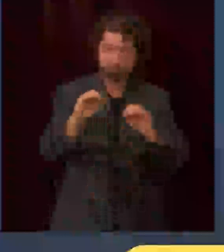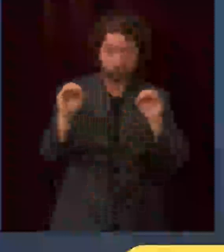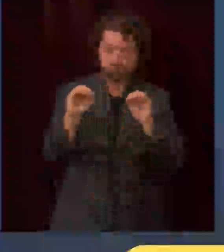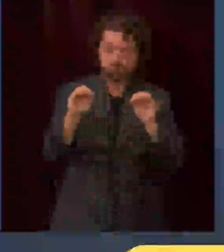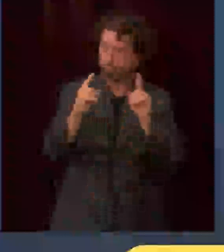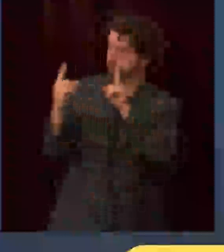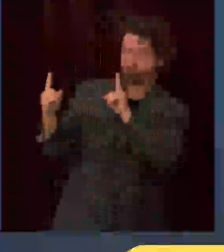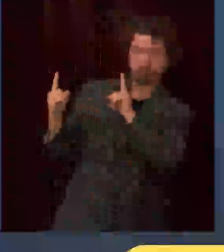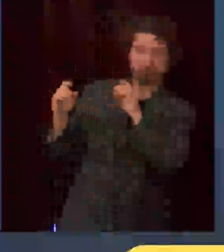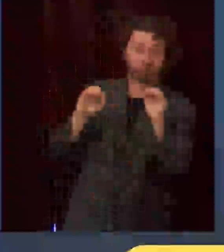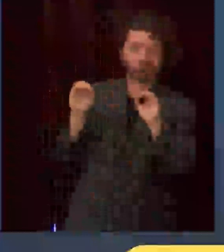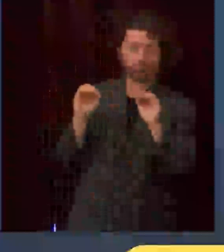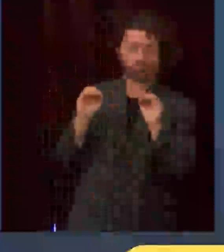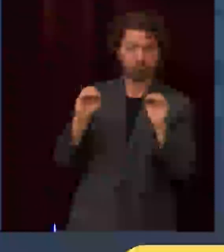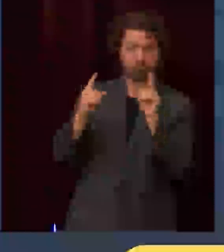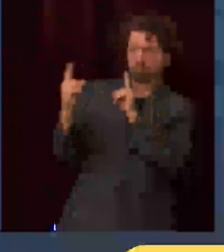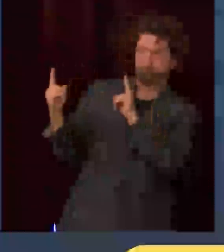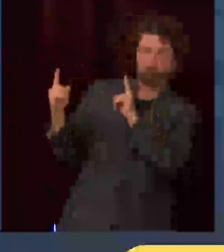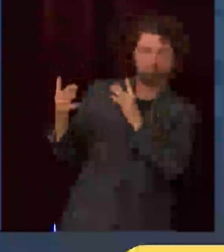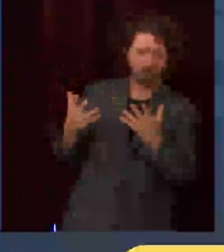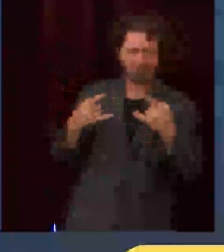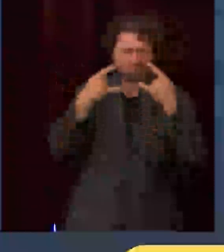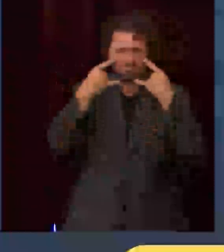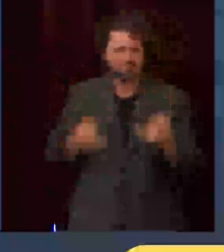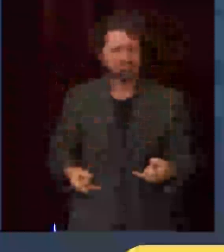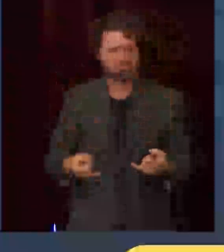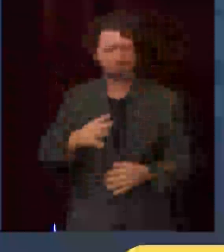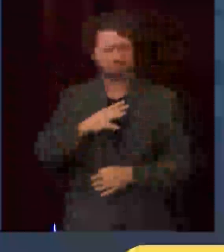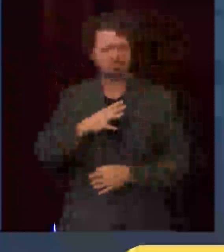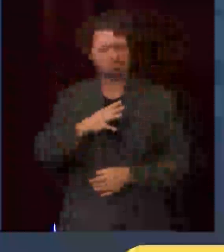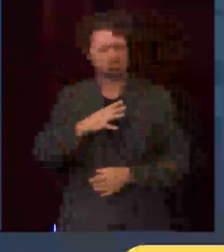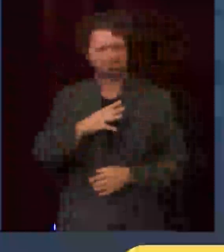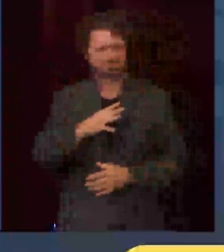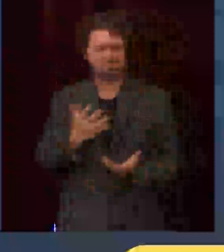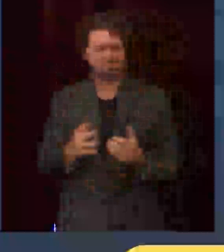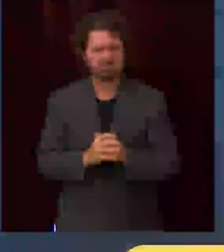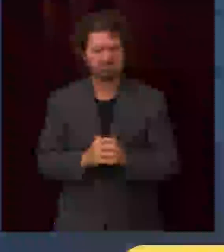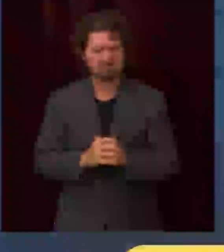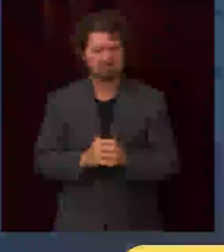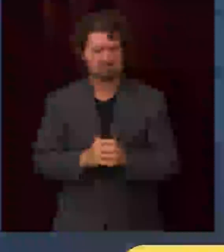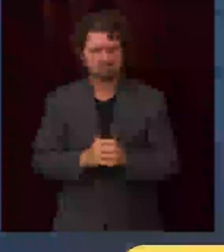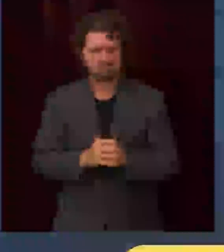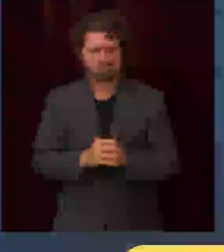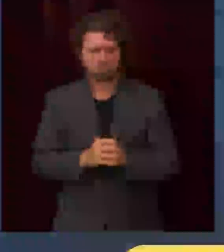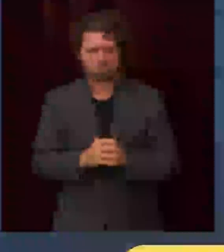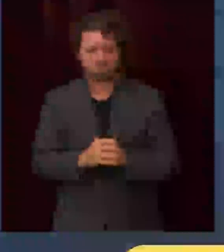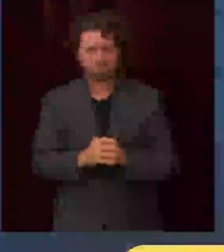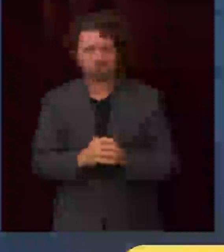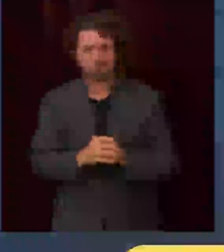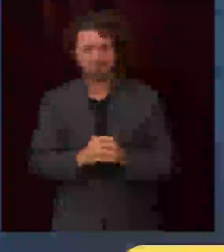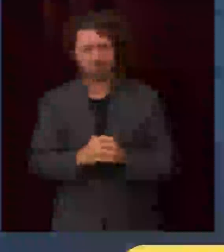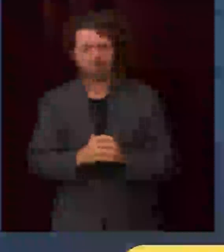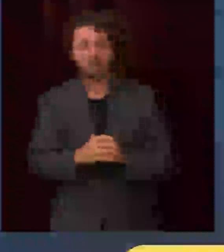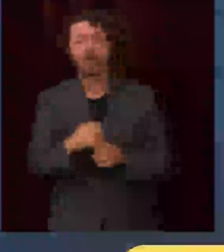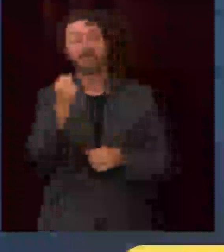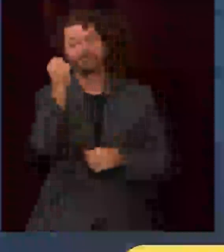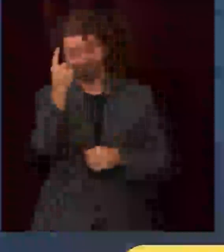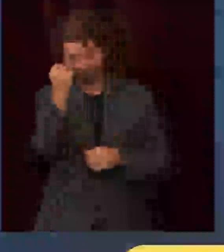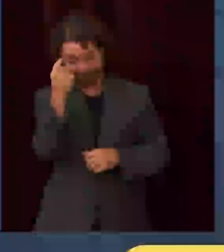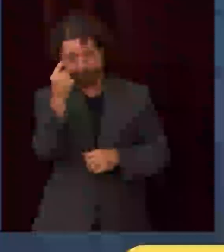will need to provide facial coverings for their employers will need to provide these facial coverings for their